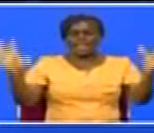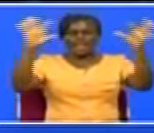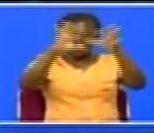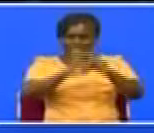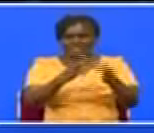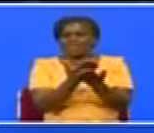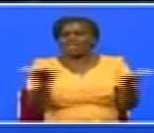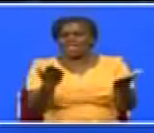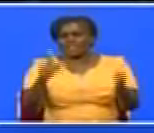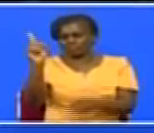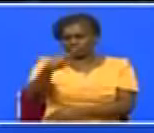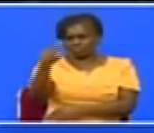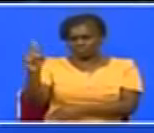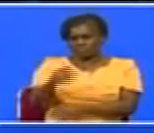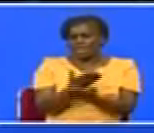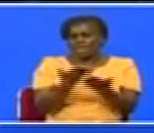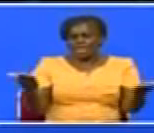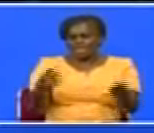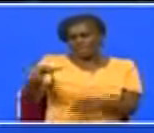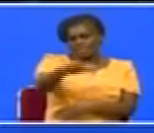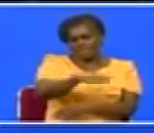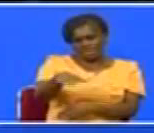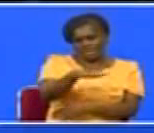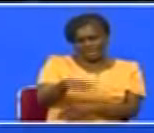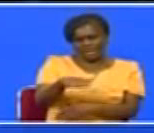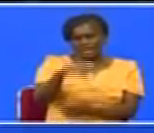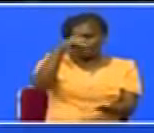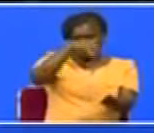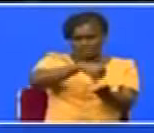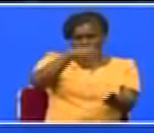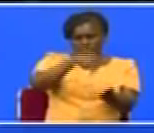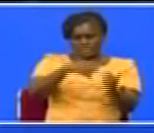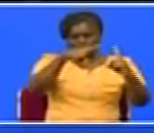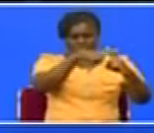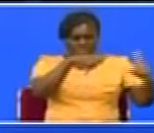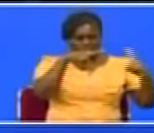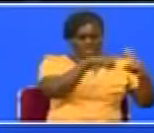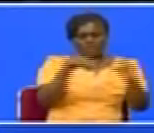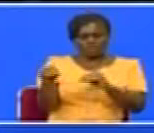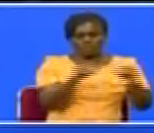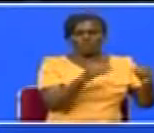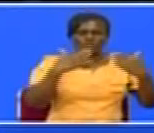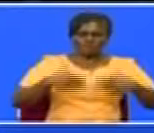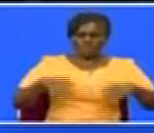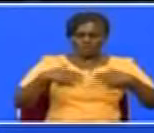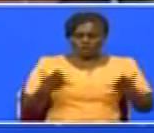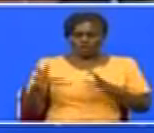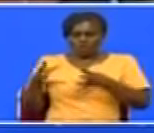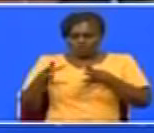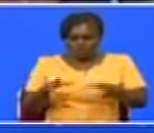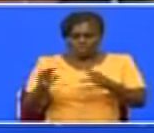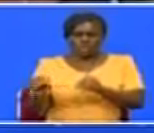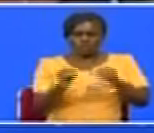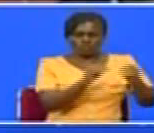with any of the crimes alleged in any of the locations charged, including murder, deportation, or forcible transfer